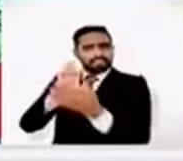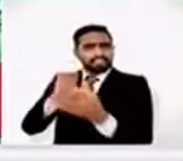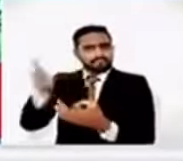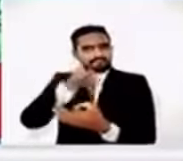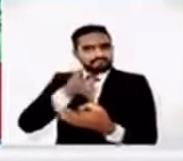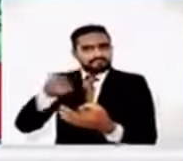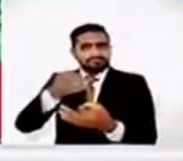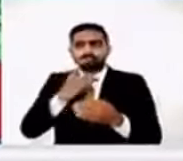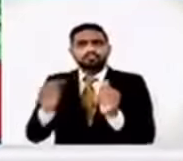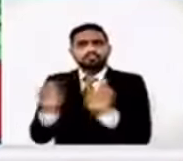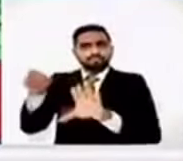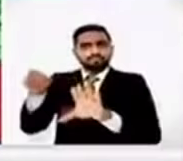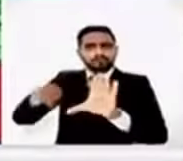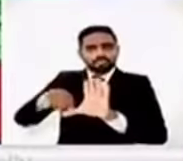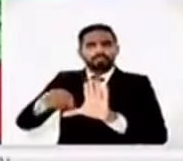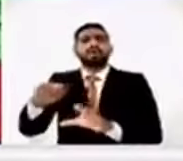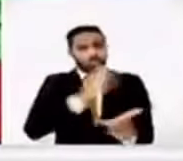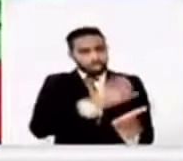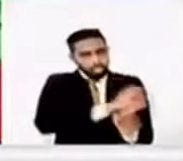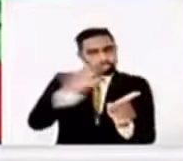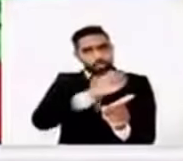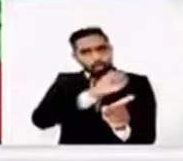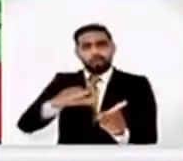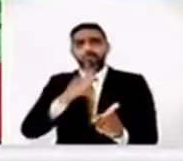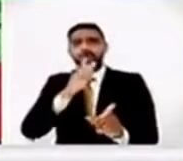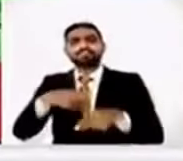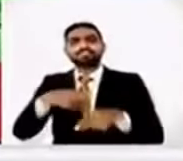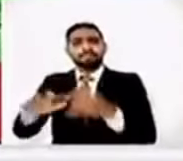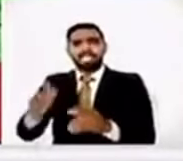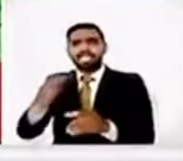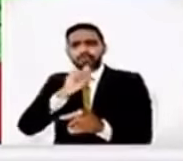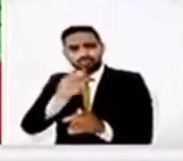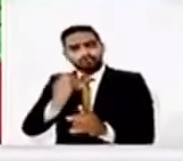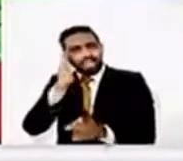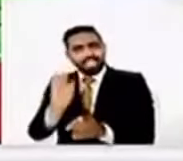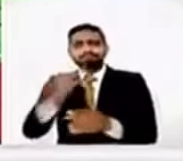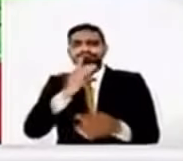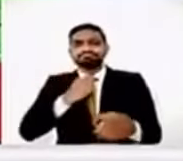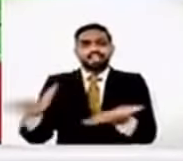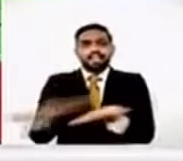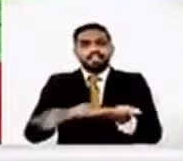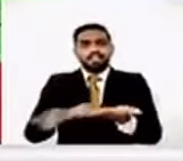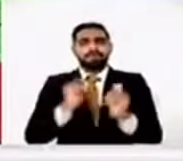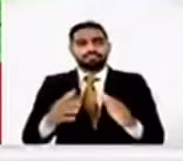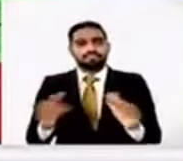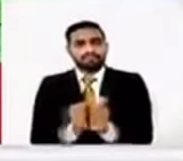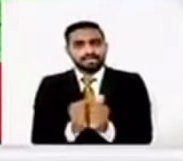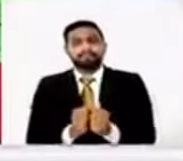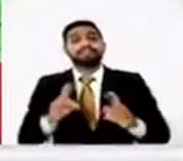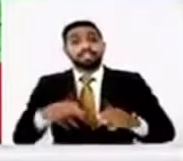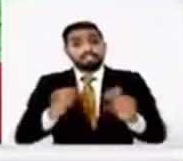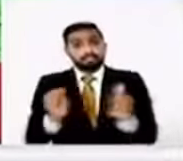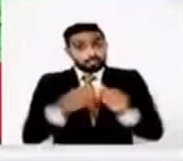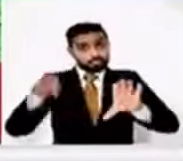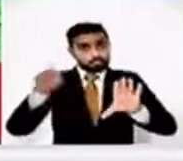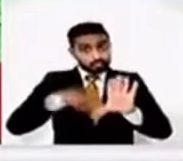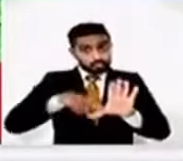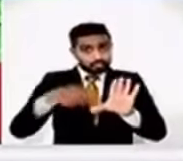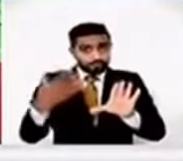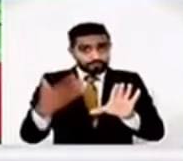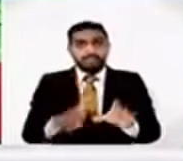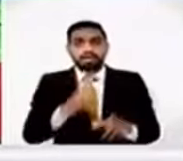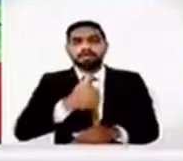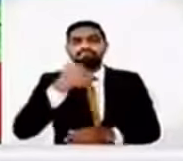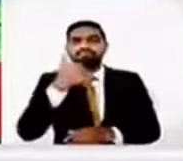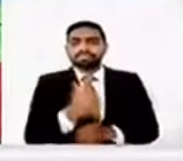institutes. That's right, Mr. Das. In addition to that, these vocational training beneficiaries will also be entitled to concessionary loans as well